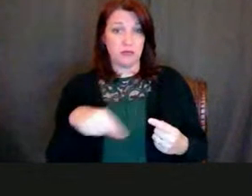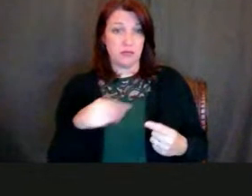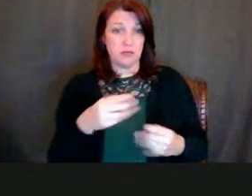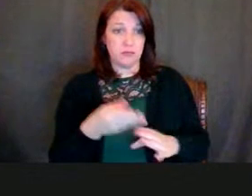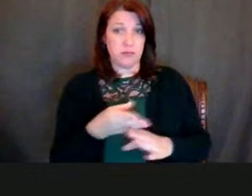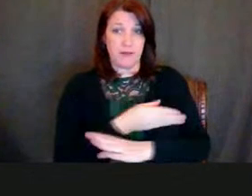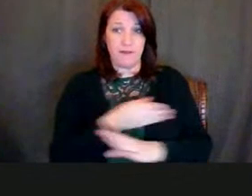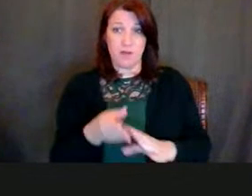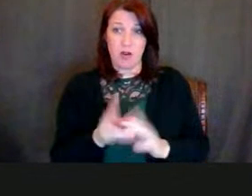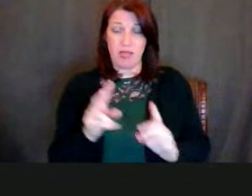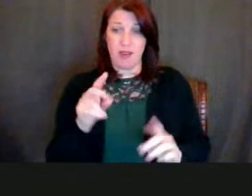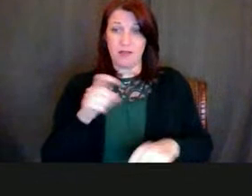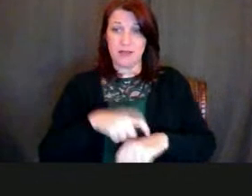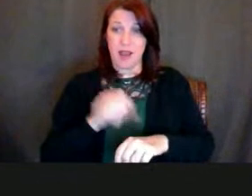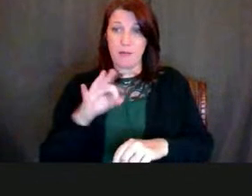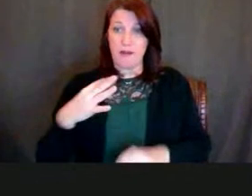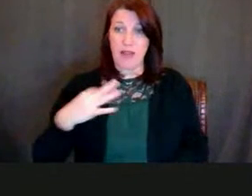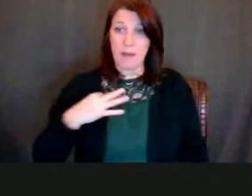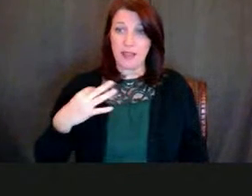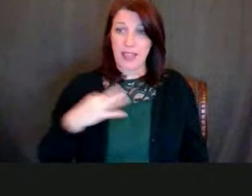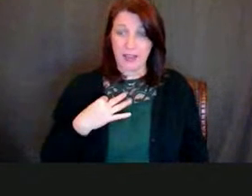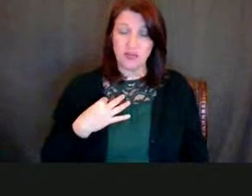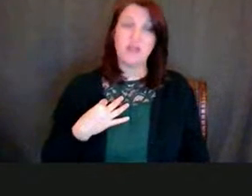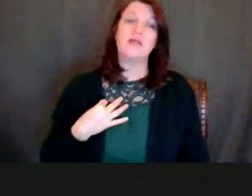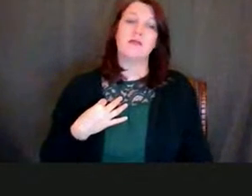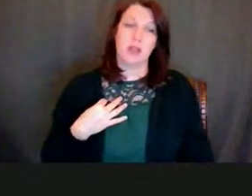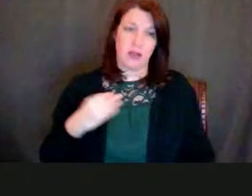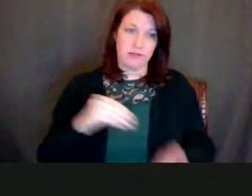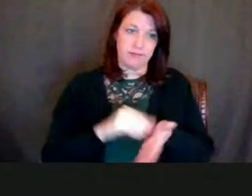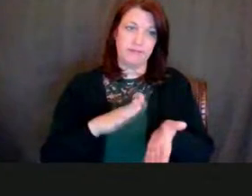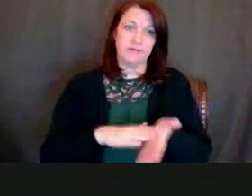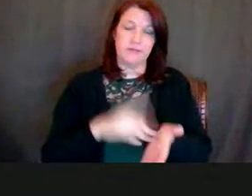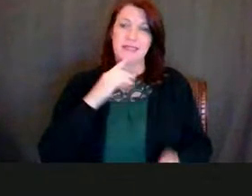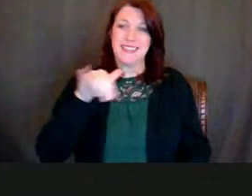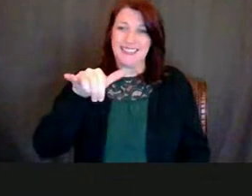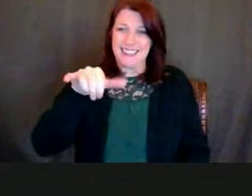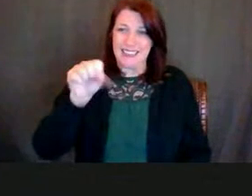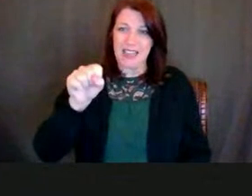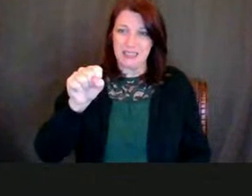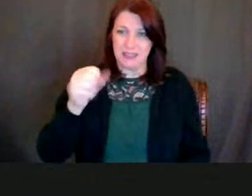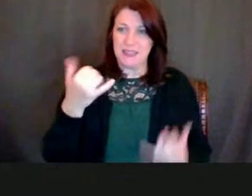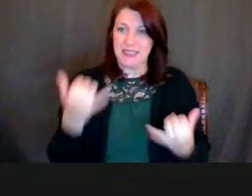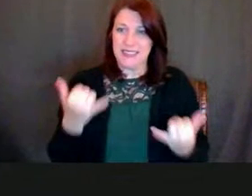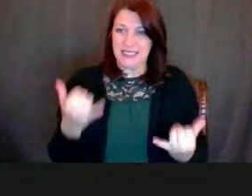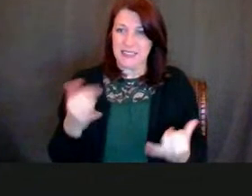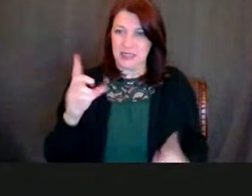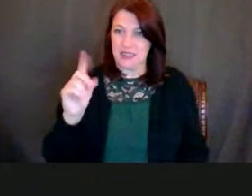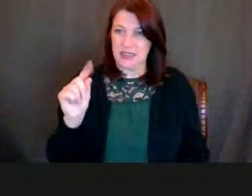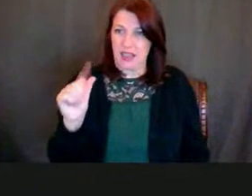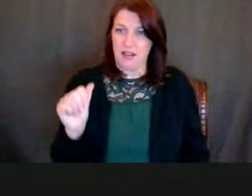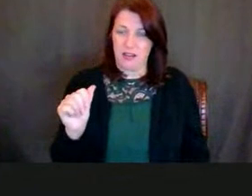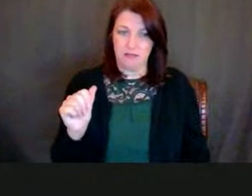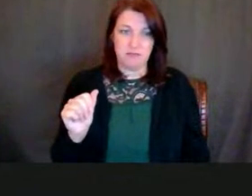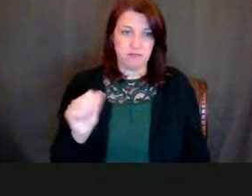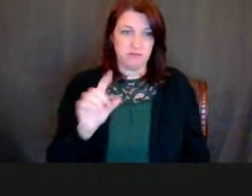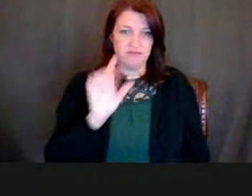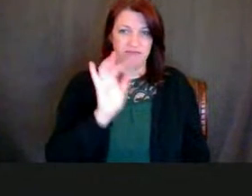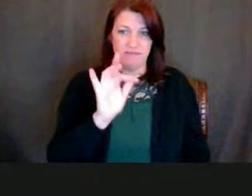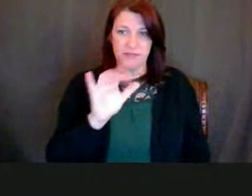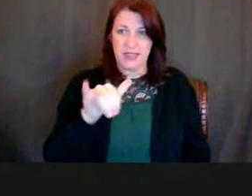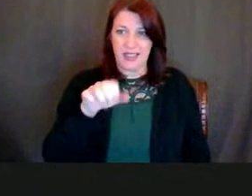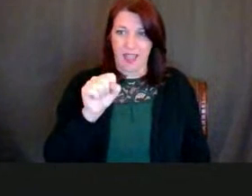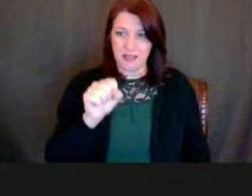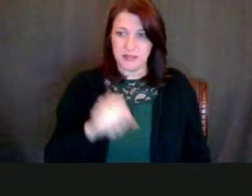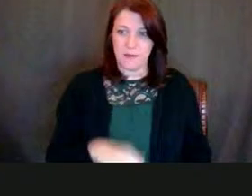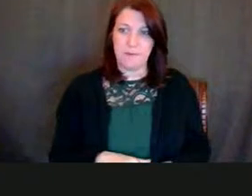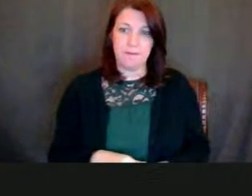at the time of application, then you indicate that you'll be using an existing data set or resource. Yes. We'll